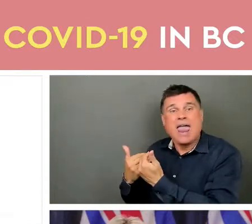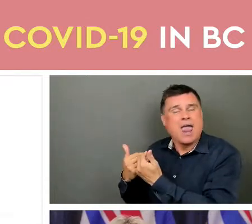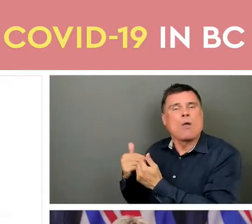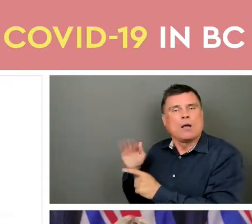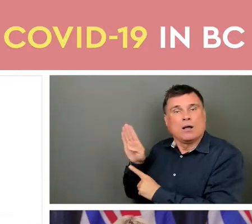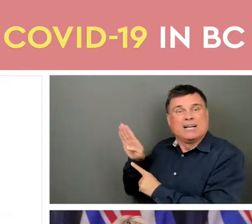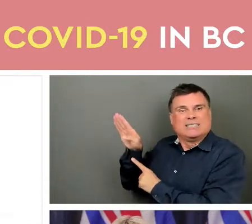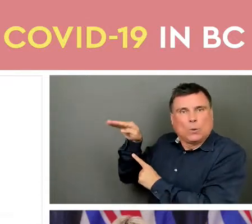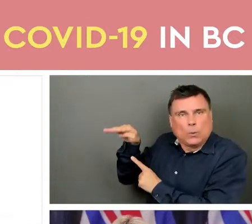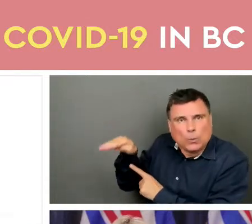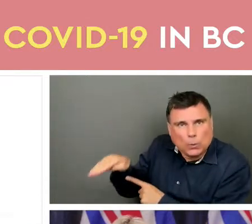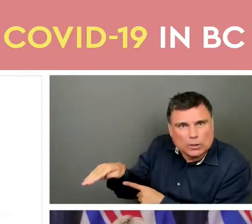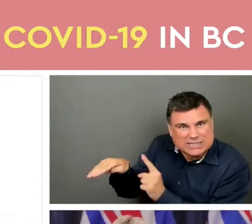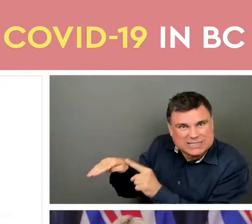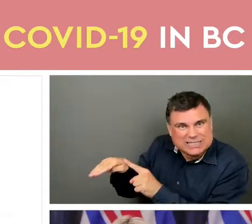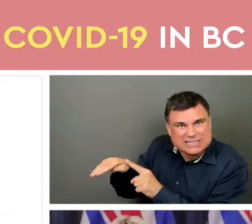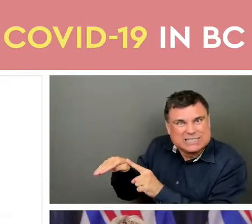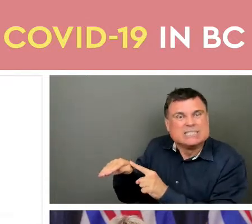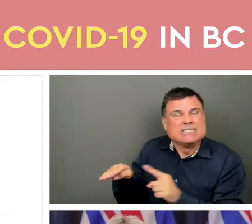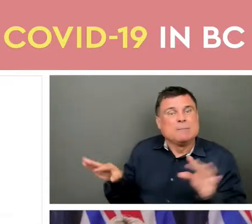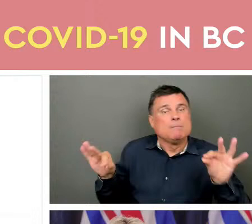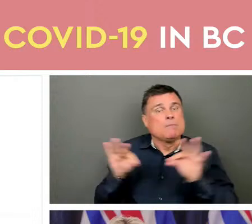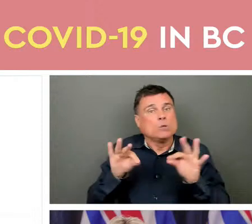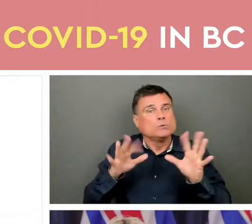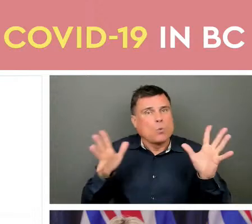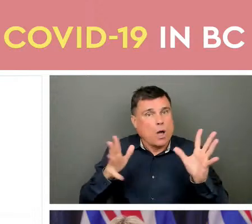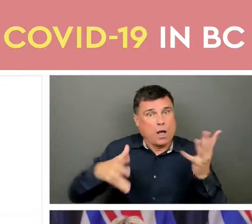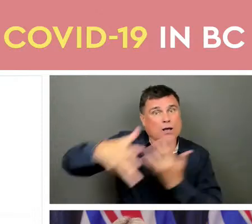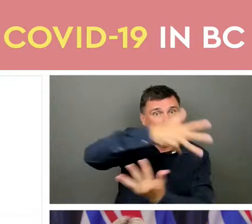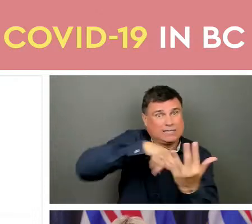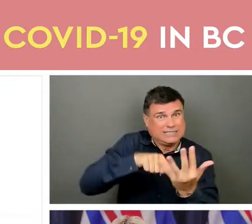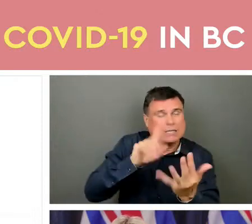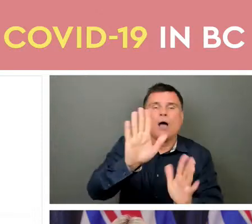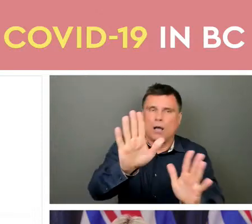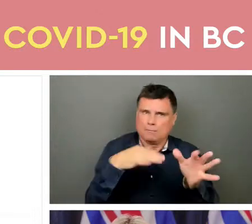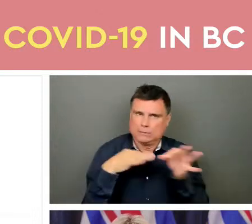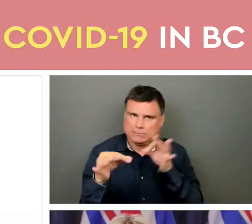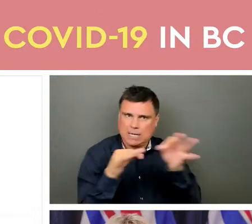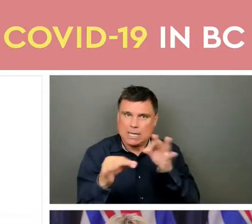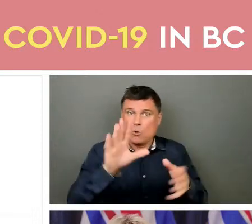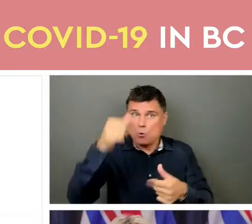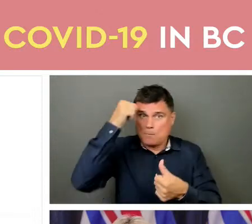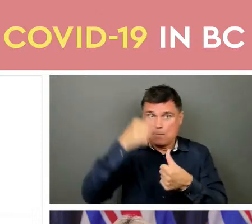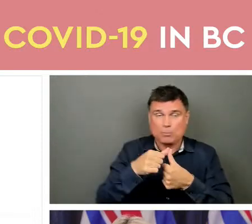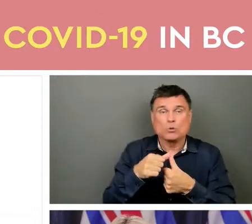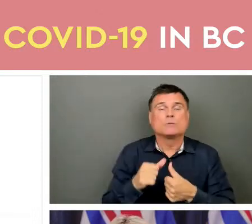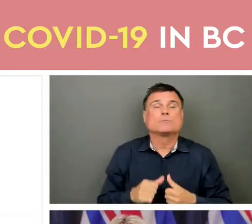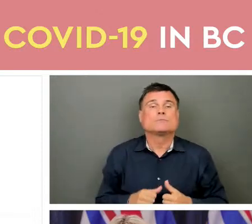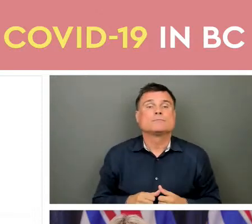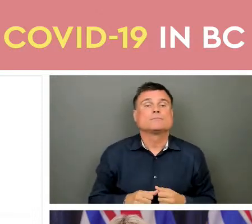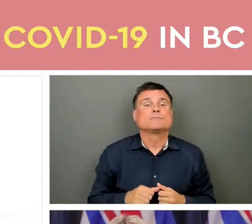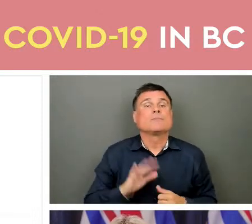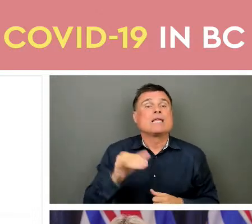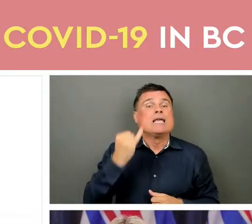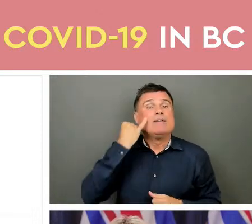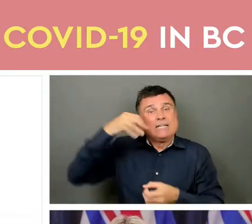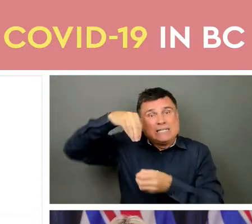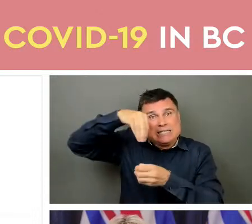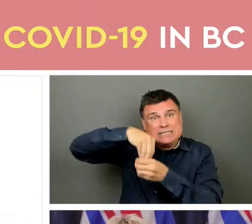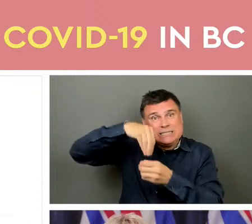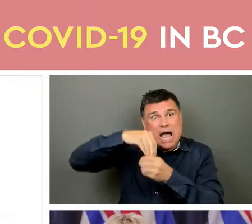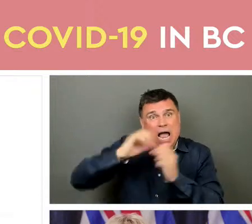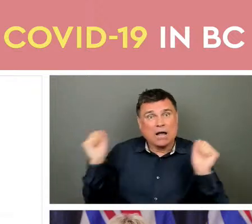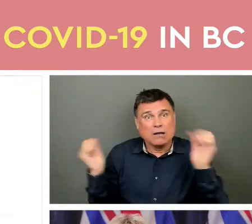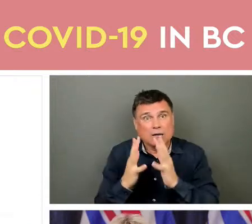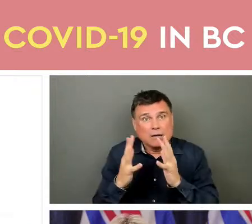to decrease our infectious contacts. That means going back to our basics, wearing masks when we're in indoor crowded